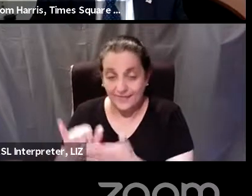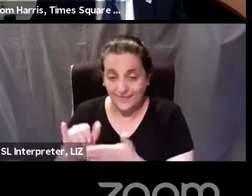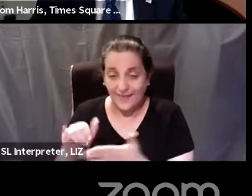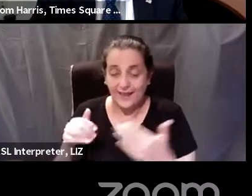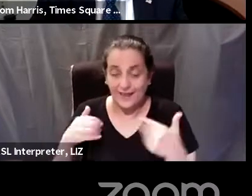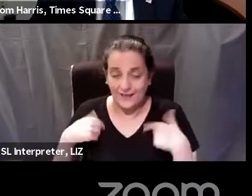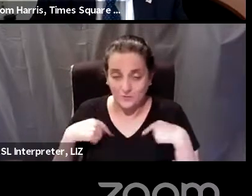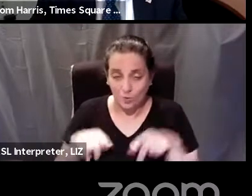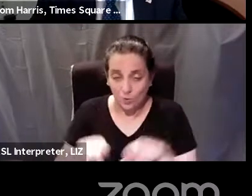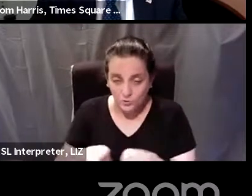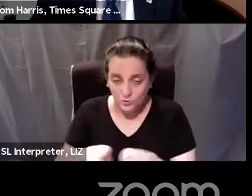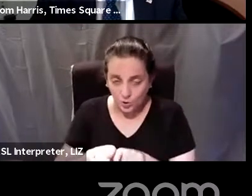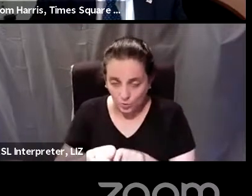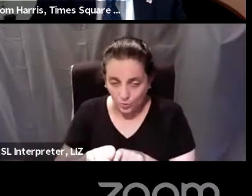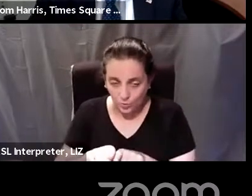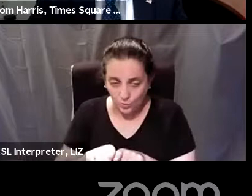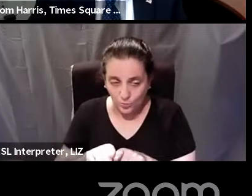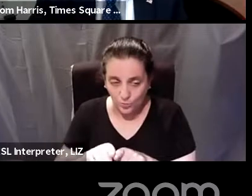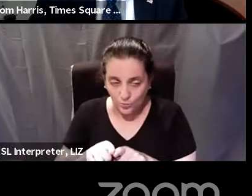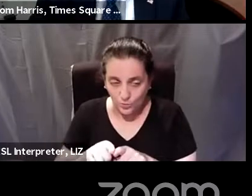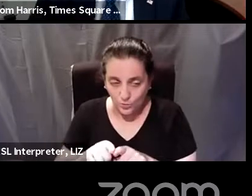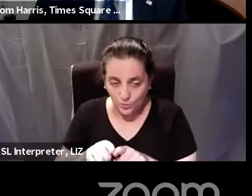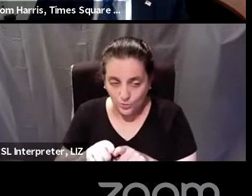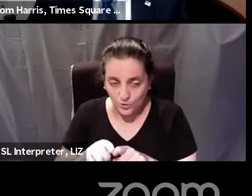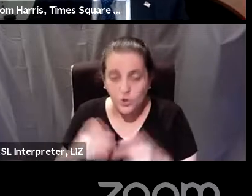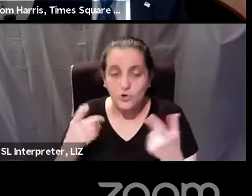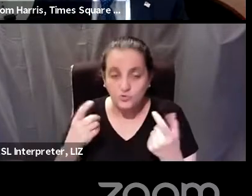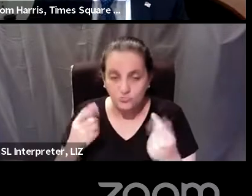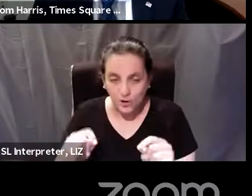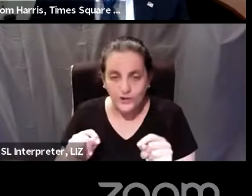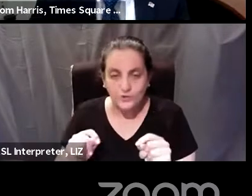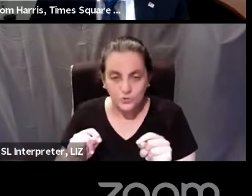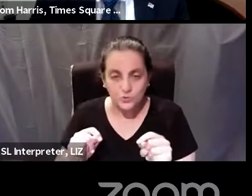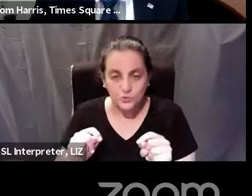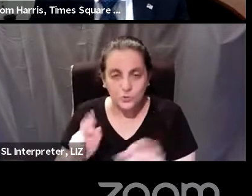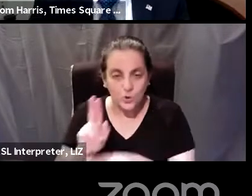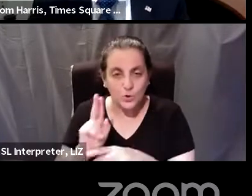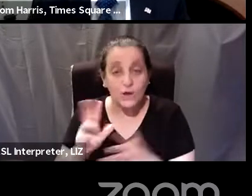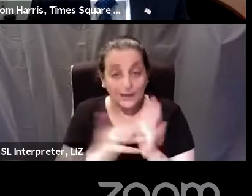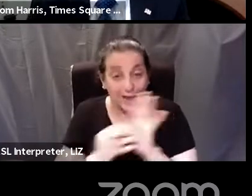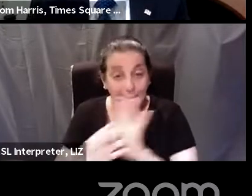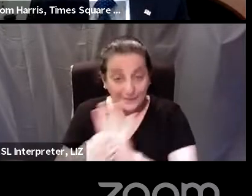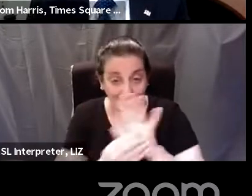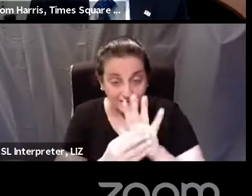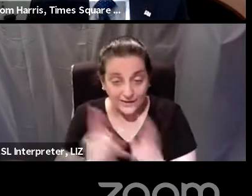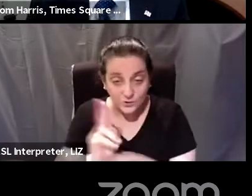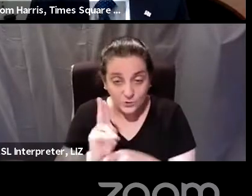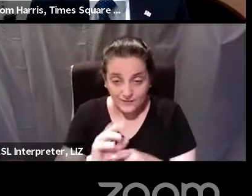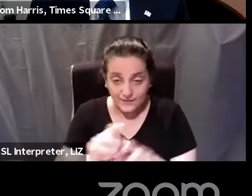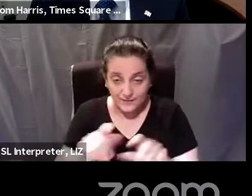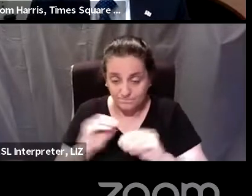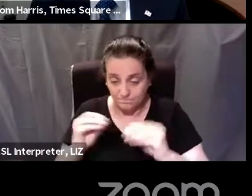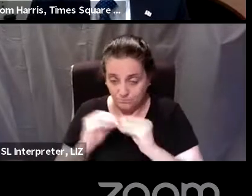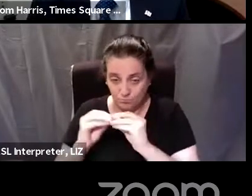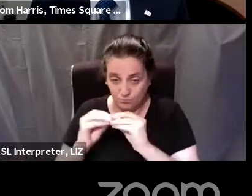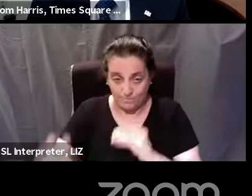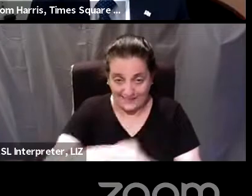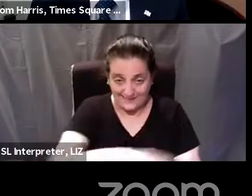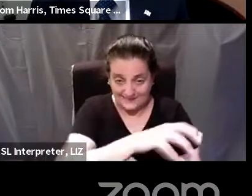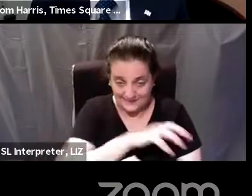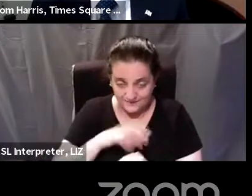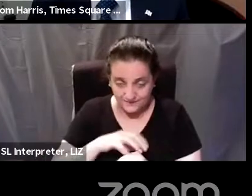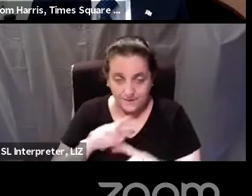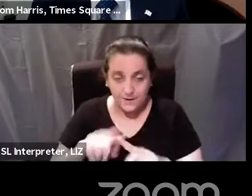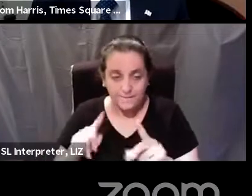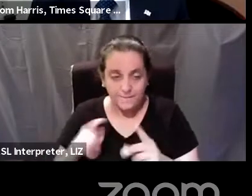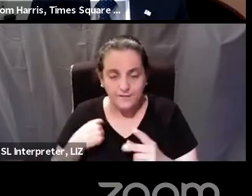been elaborate, like that have been like trying to be replicated across. But the reality is we need to start thinking about like,